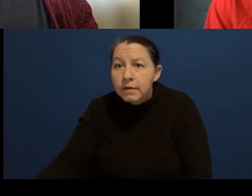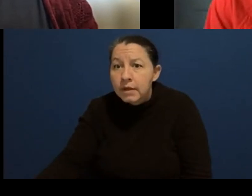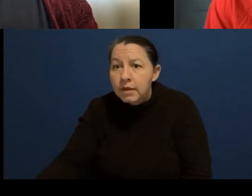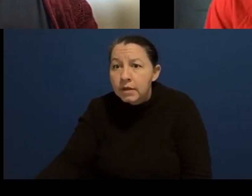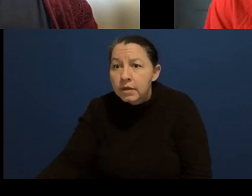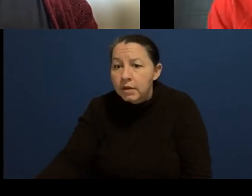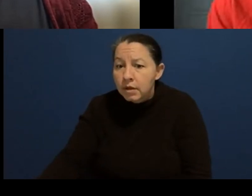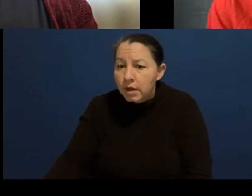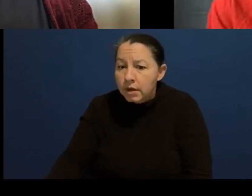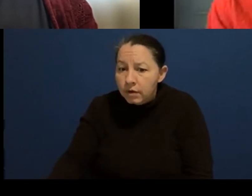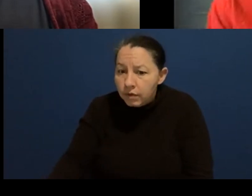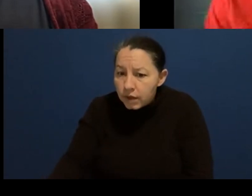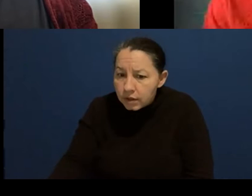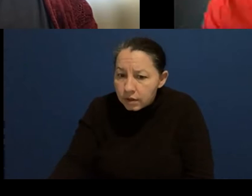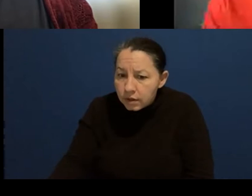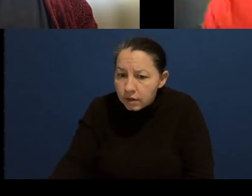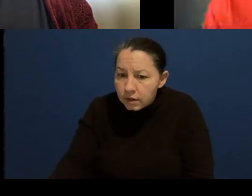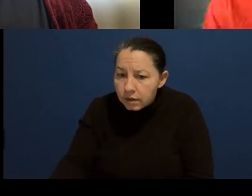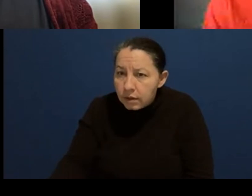Sorry, I don't have my